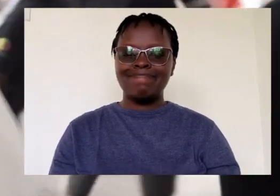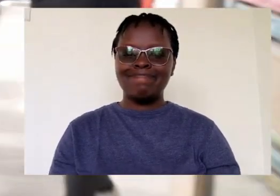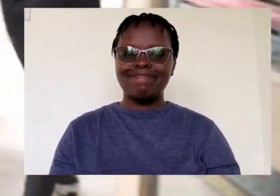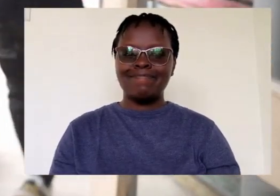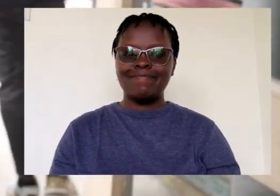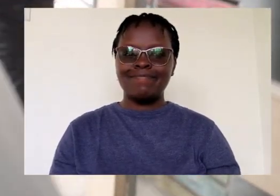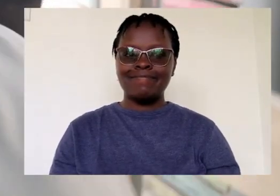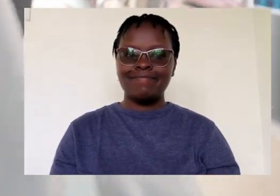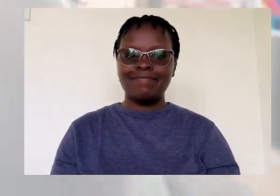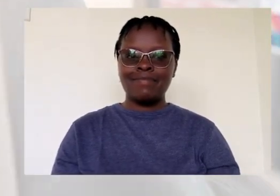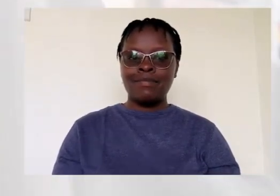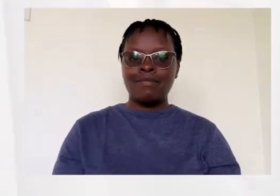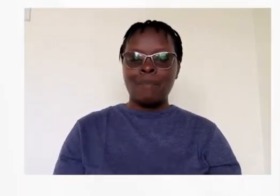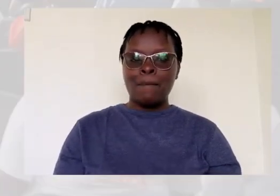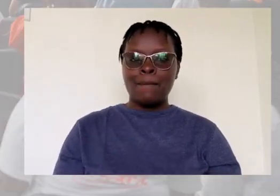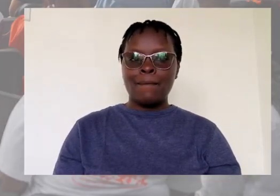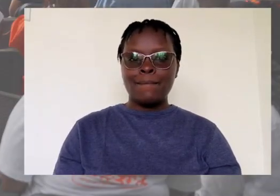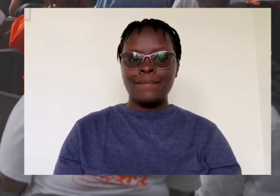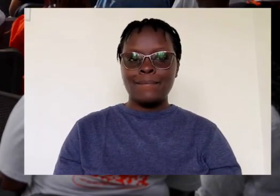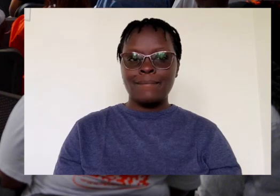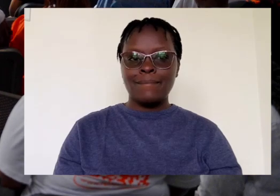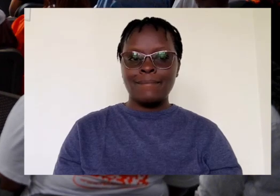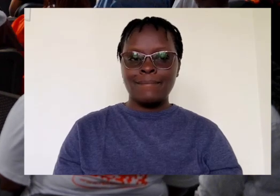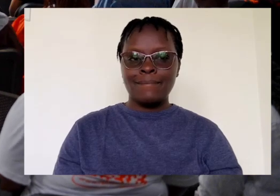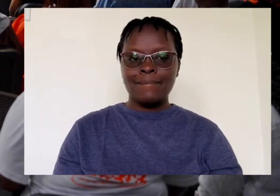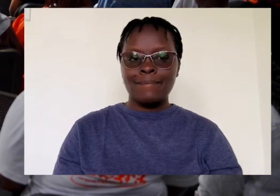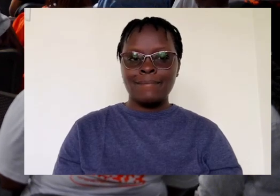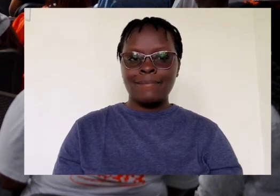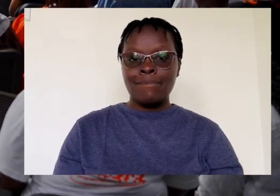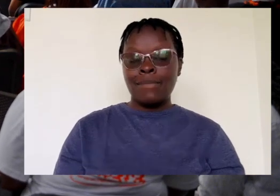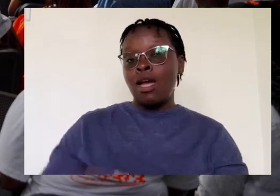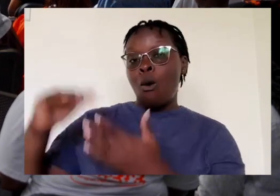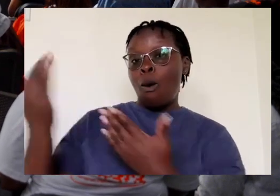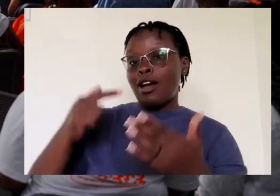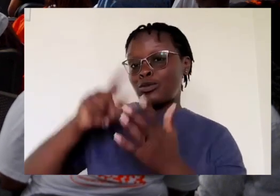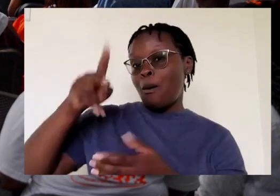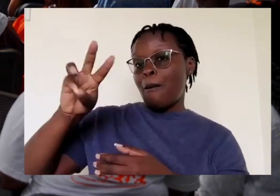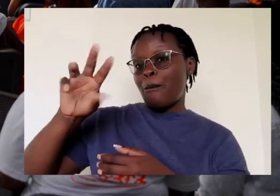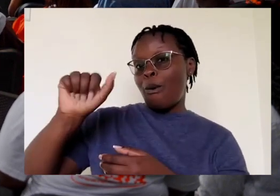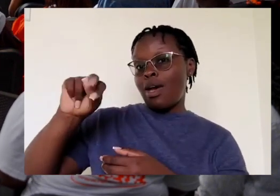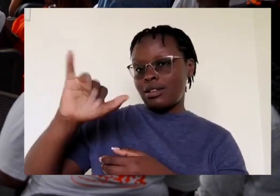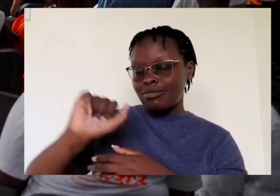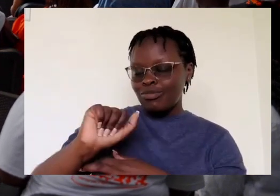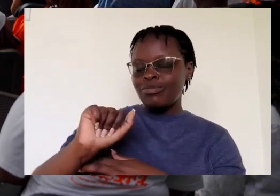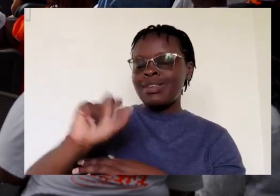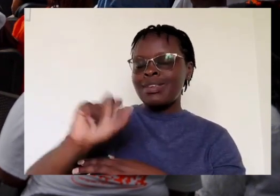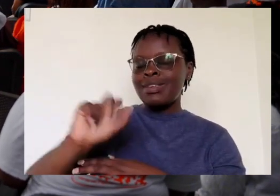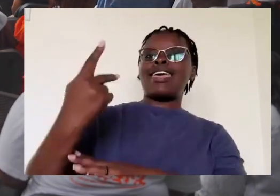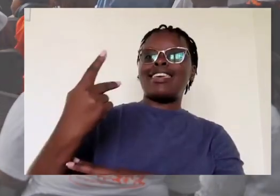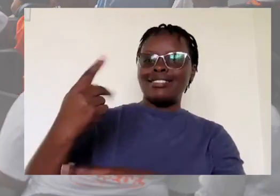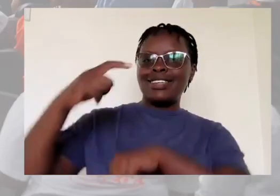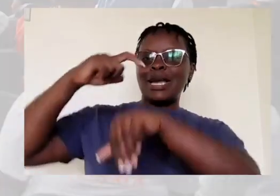Welcome to the second Pwani EdTech Summit 2025. My name is